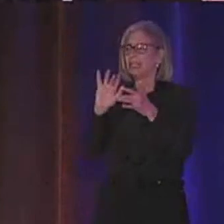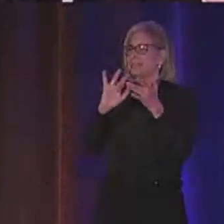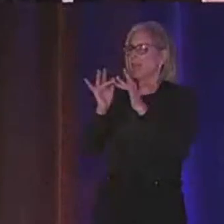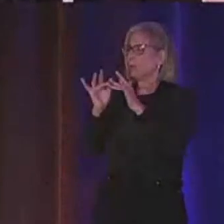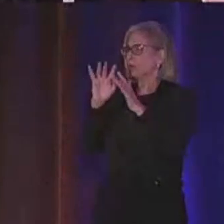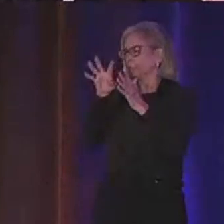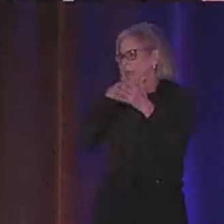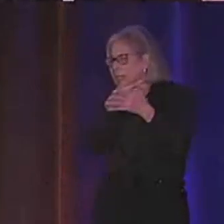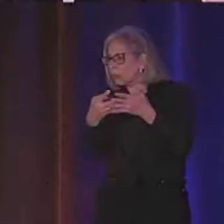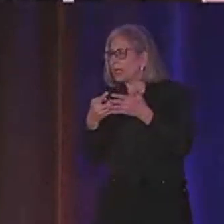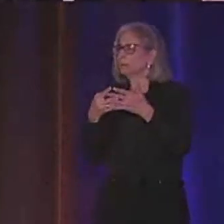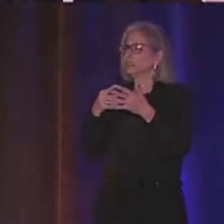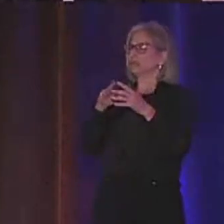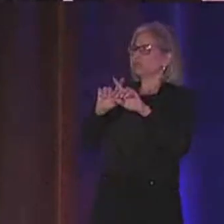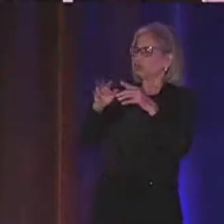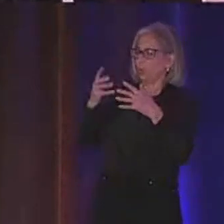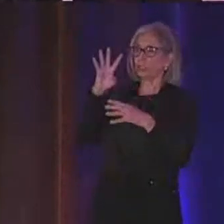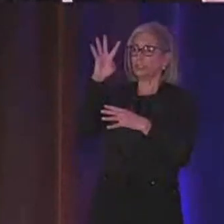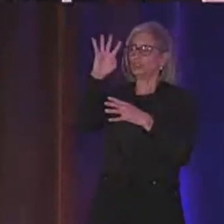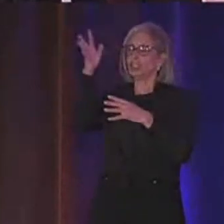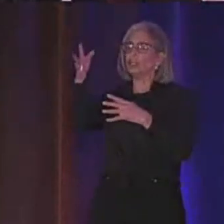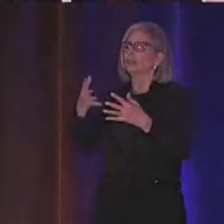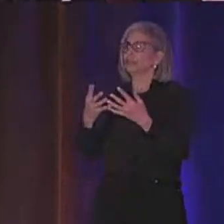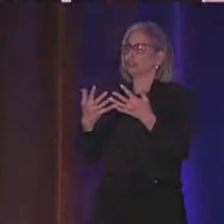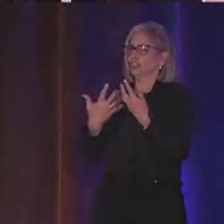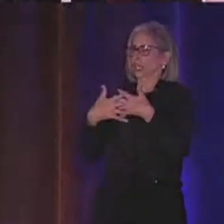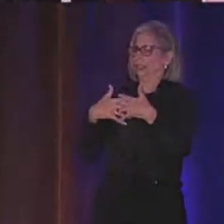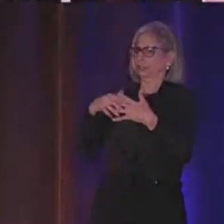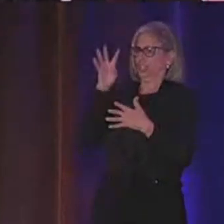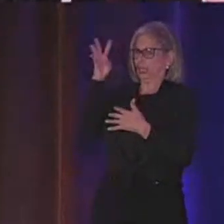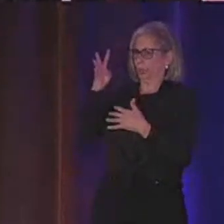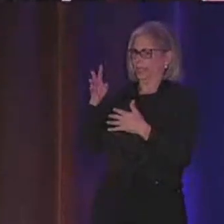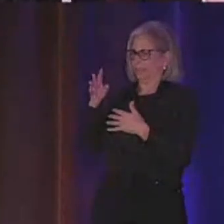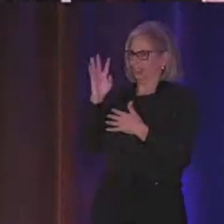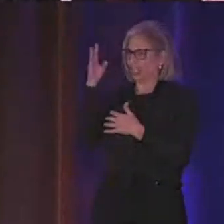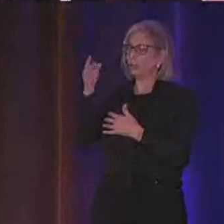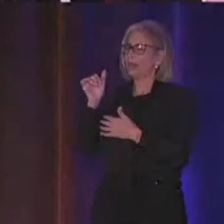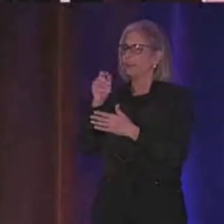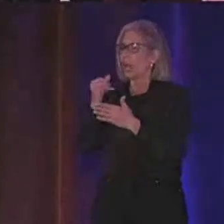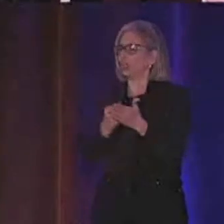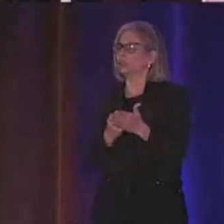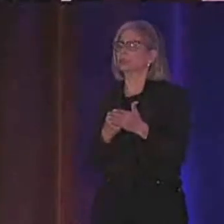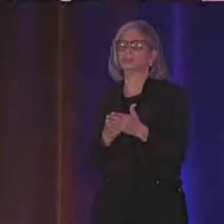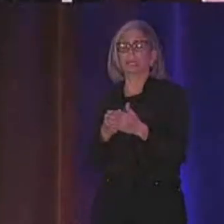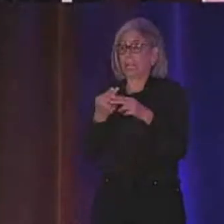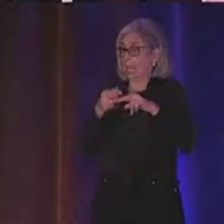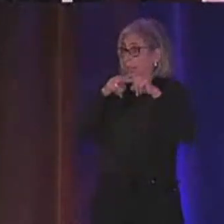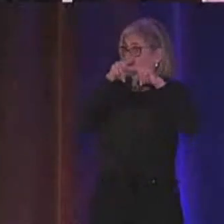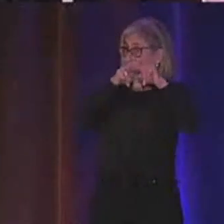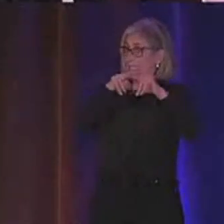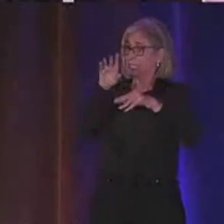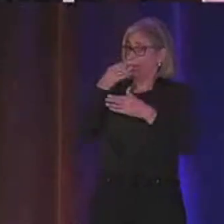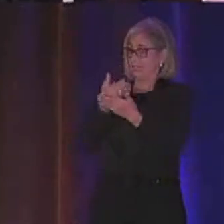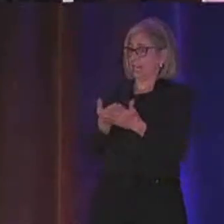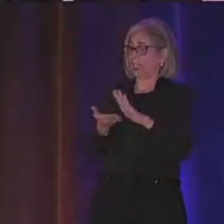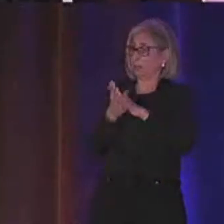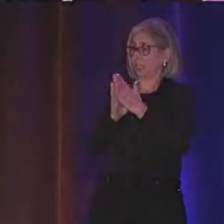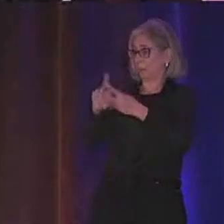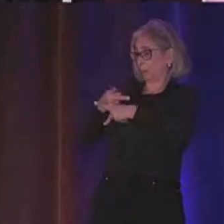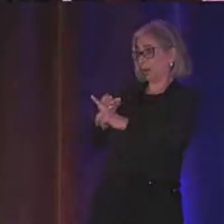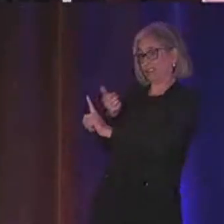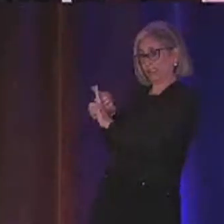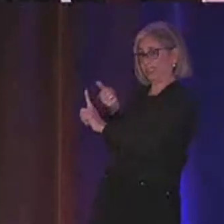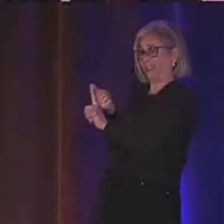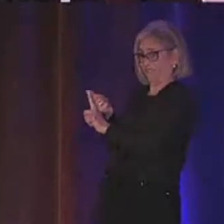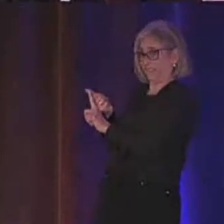diagrams, or even generative art. However, increasingly, data is becoming the product itself,